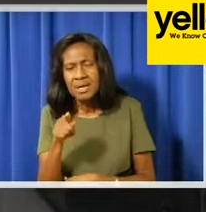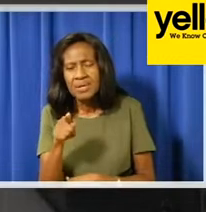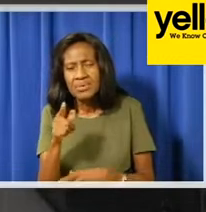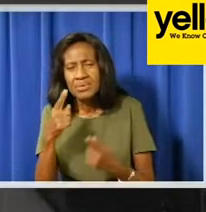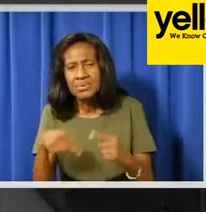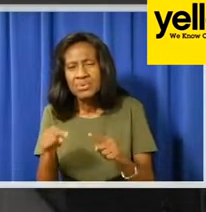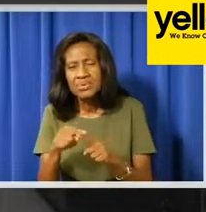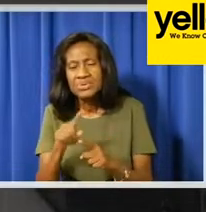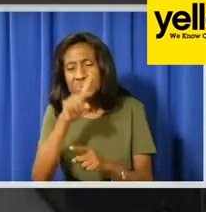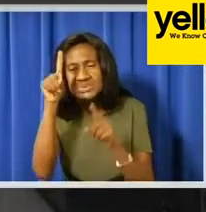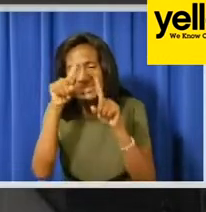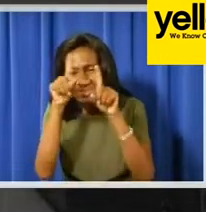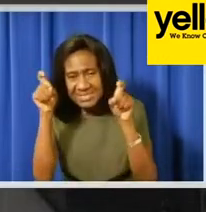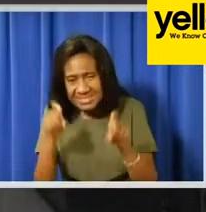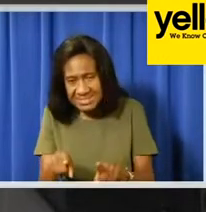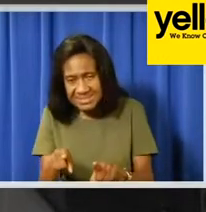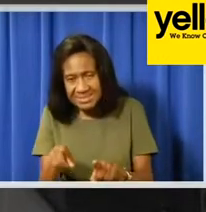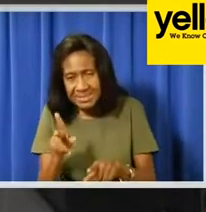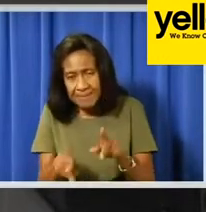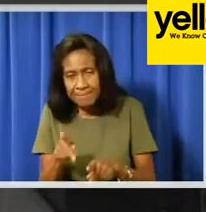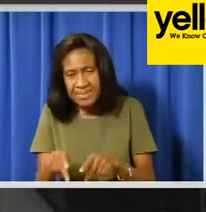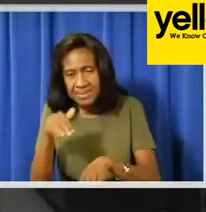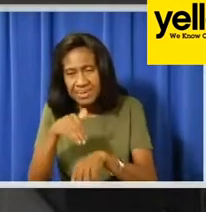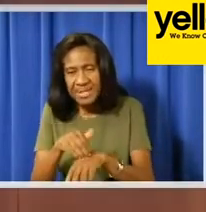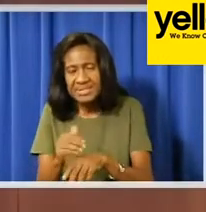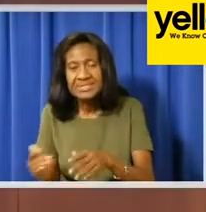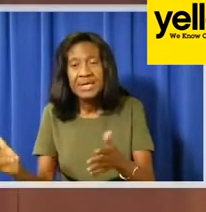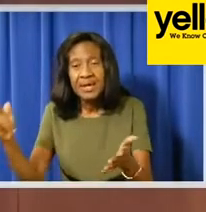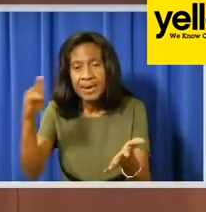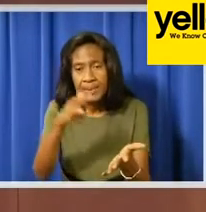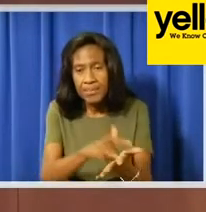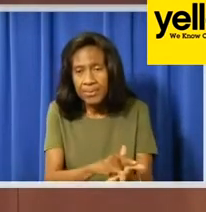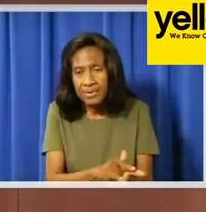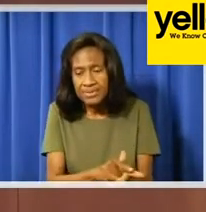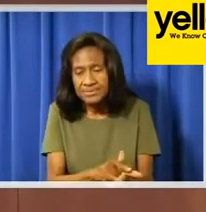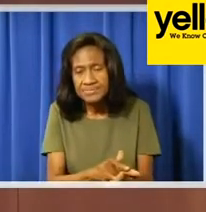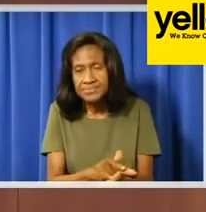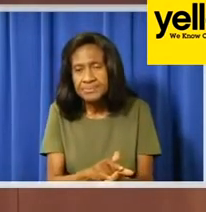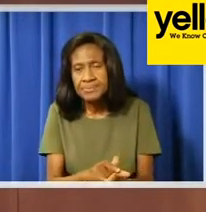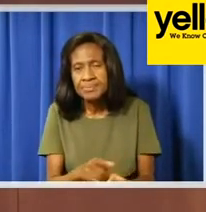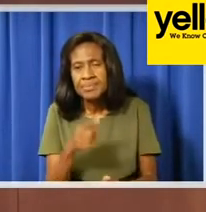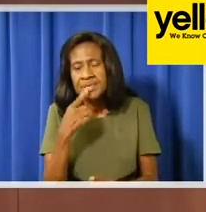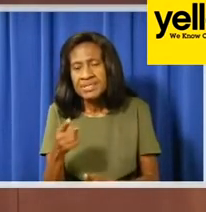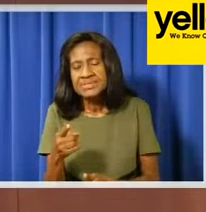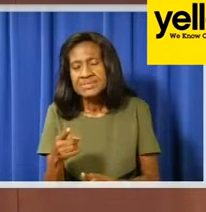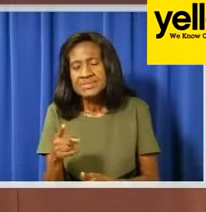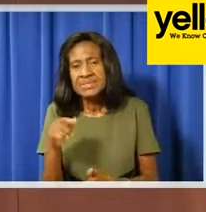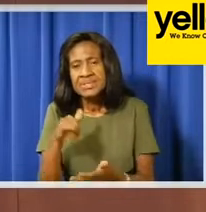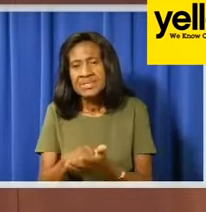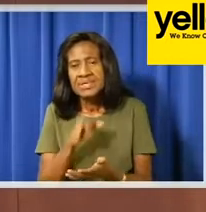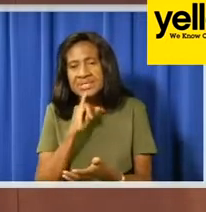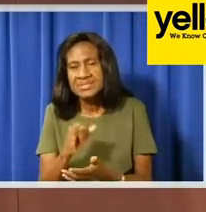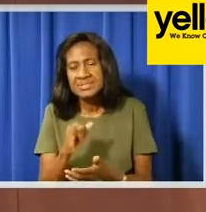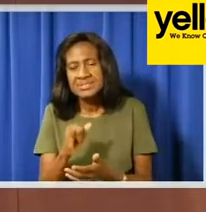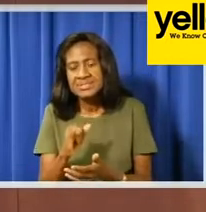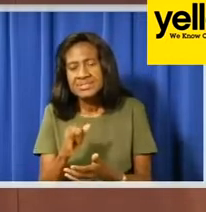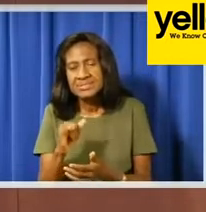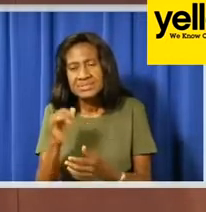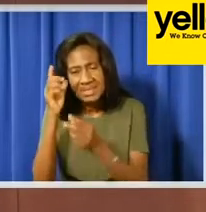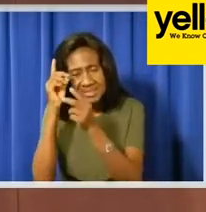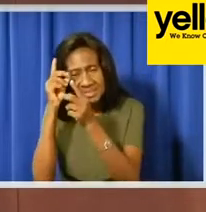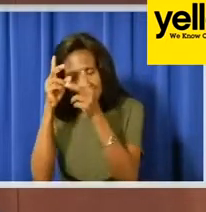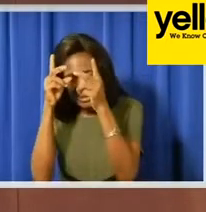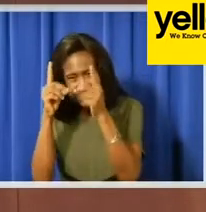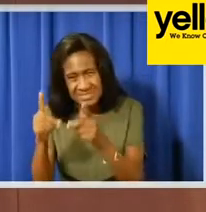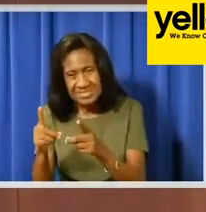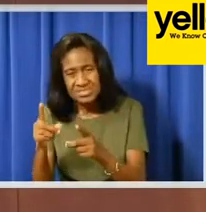at any point between now and 14th of October? That's definitely a decision for the government to make. We are in discussion also